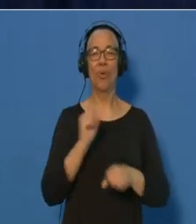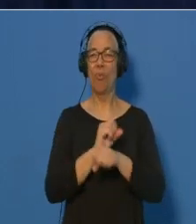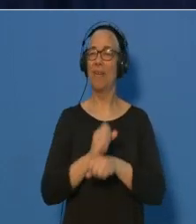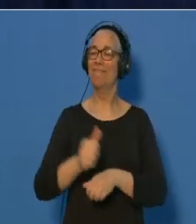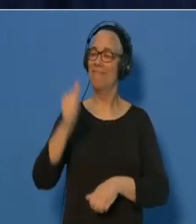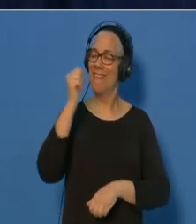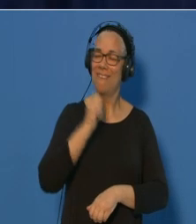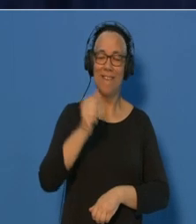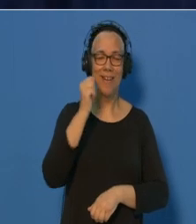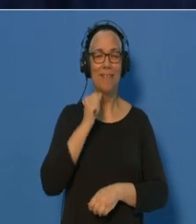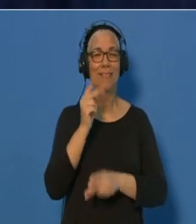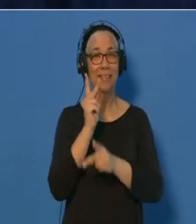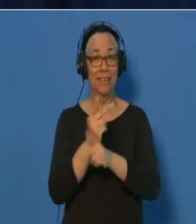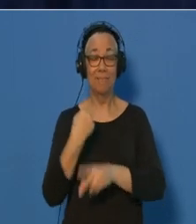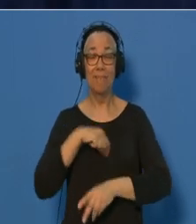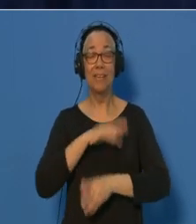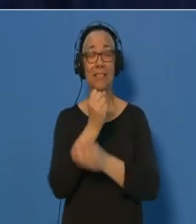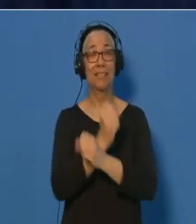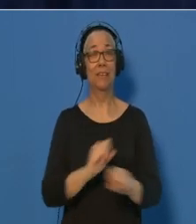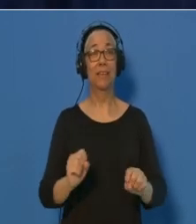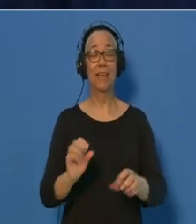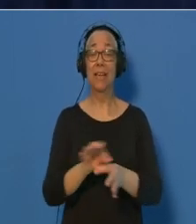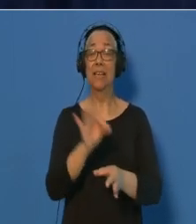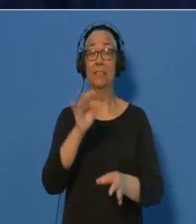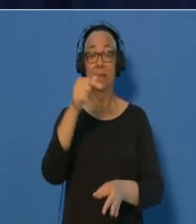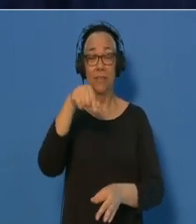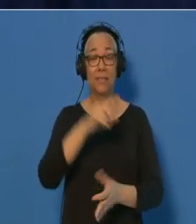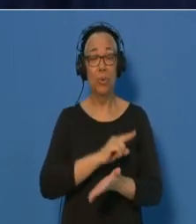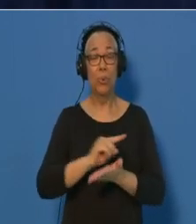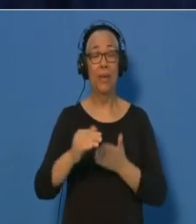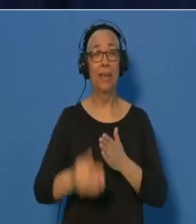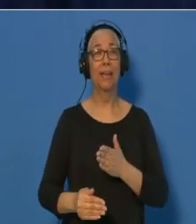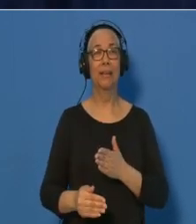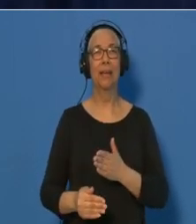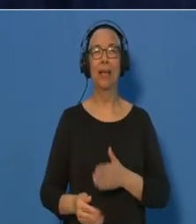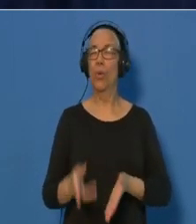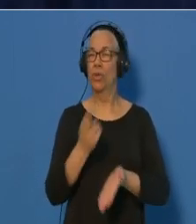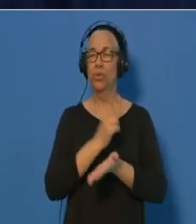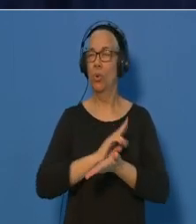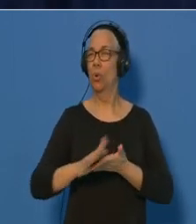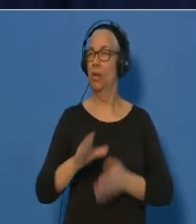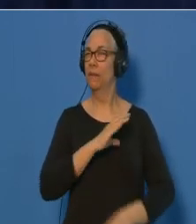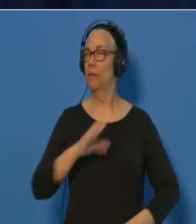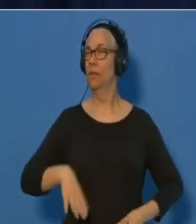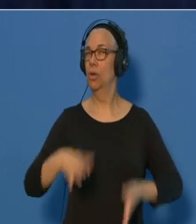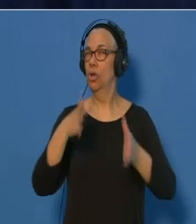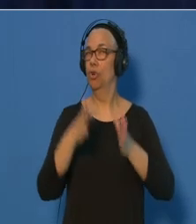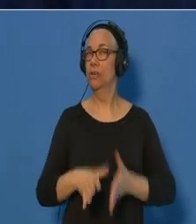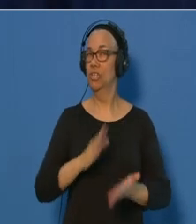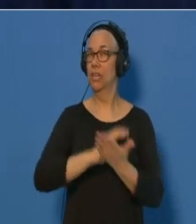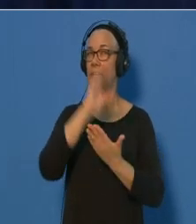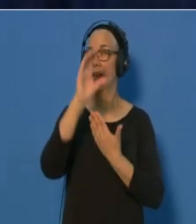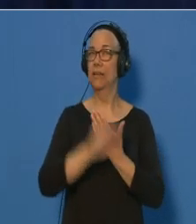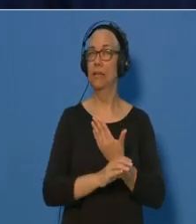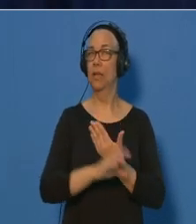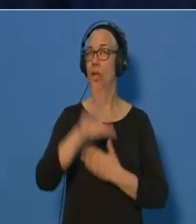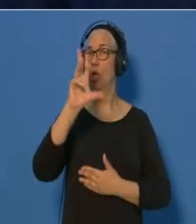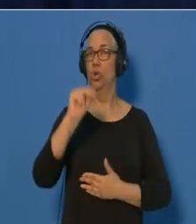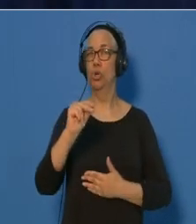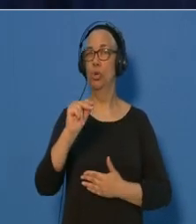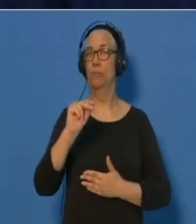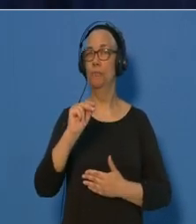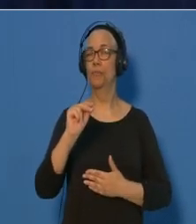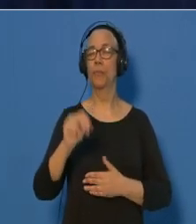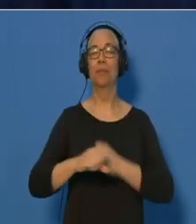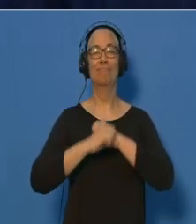In the spirit of this weekend, which is the holiest on the Christian calendar, there will not be any regular press conference